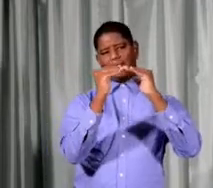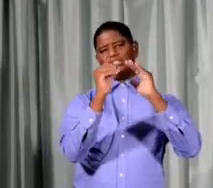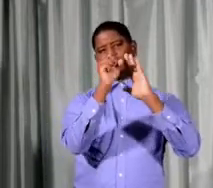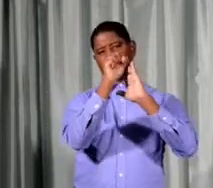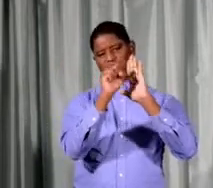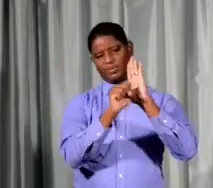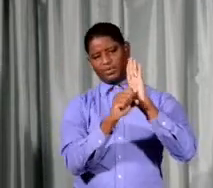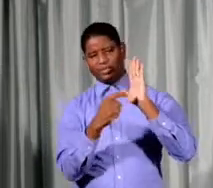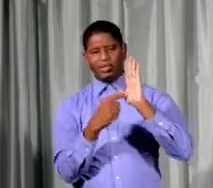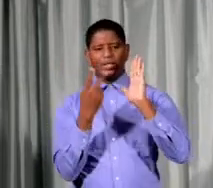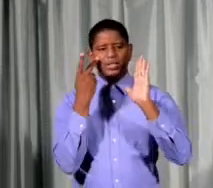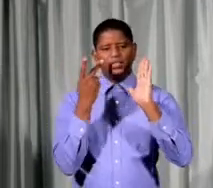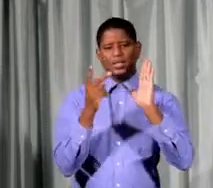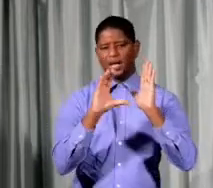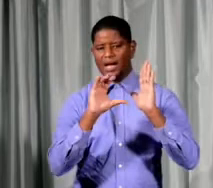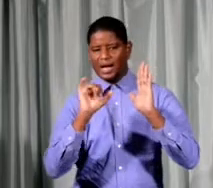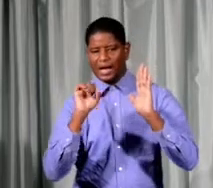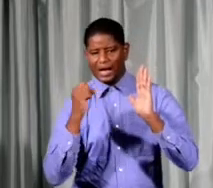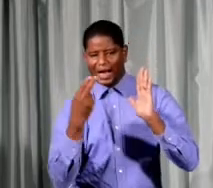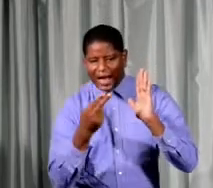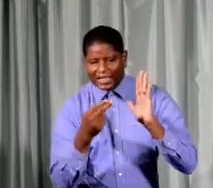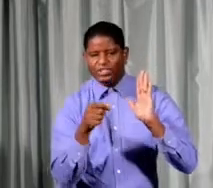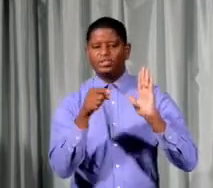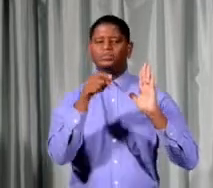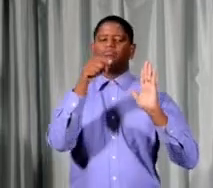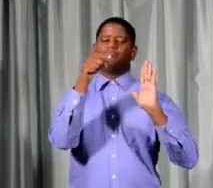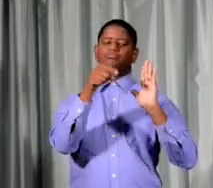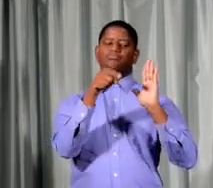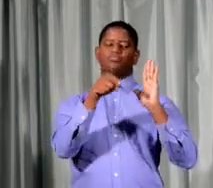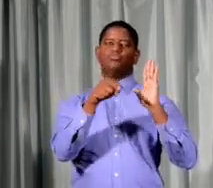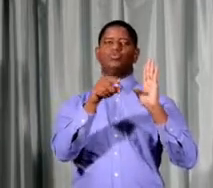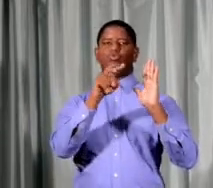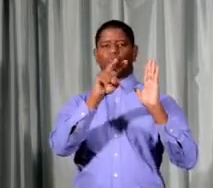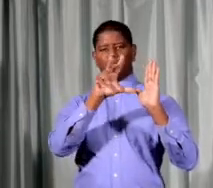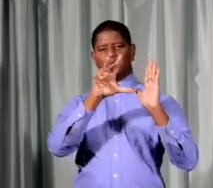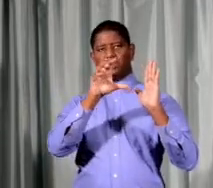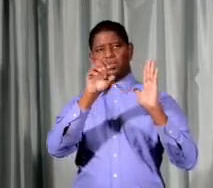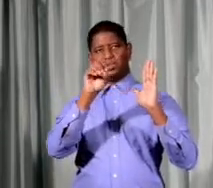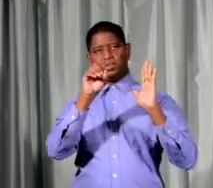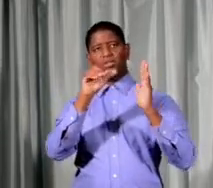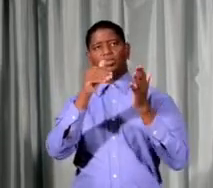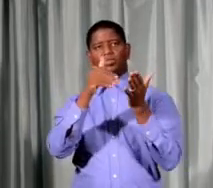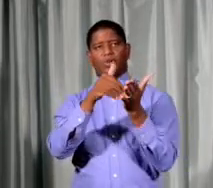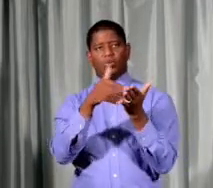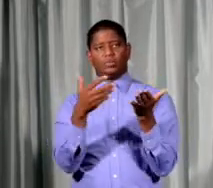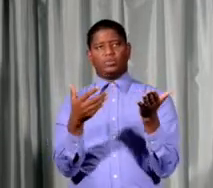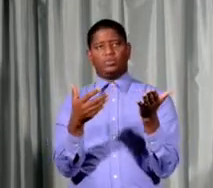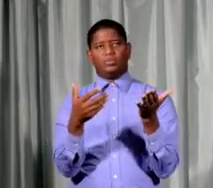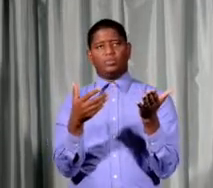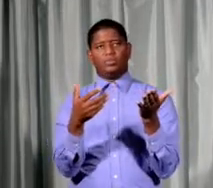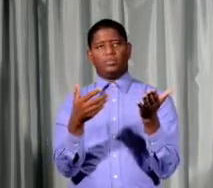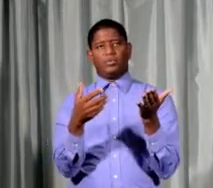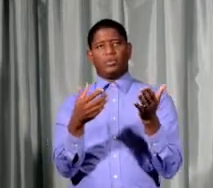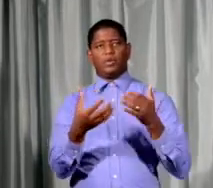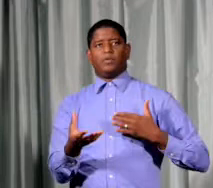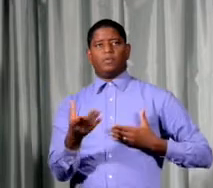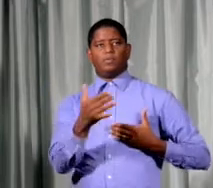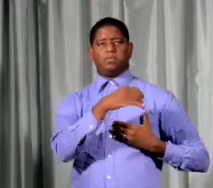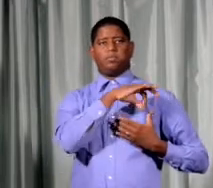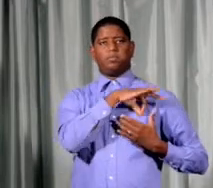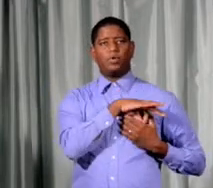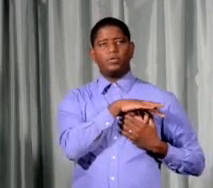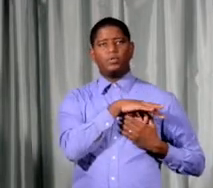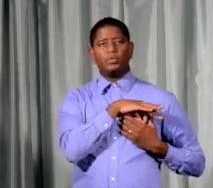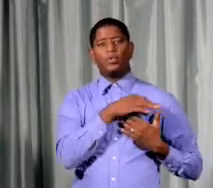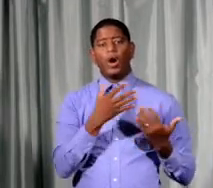$230 or $230,000 in cash. Profit is that,